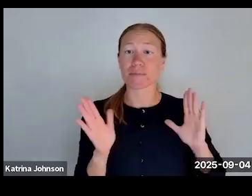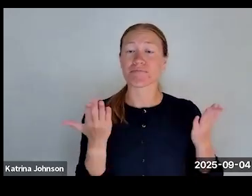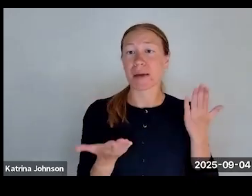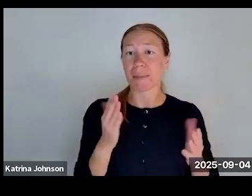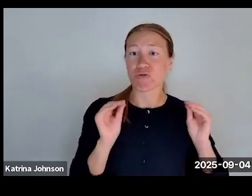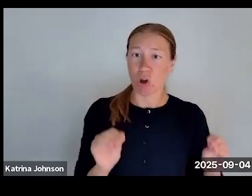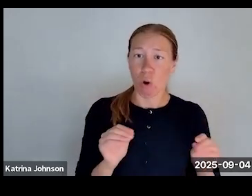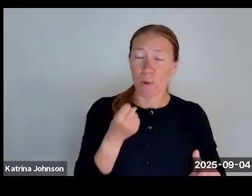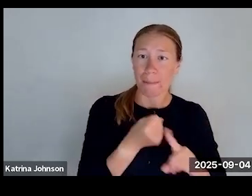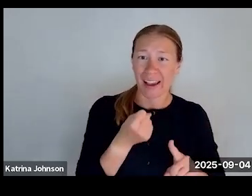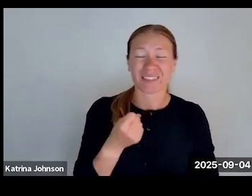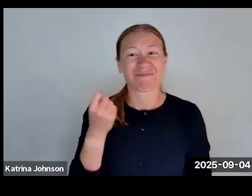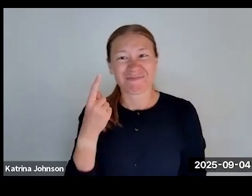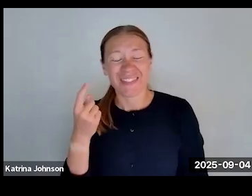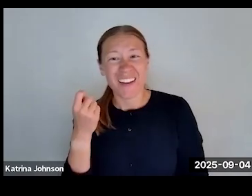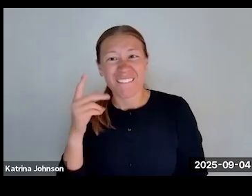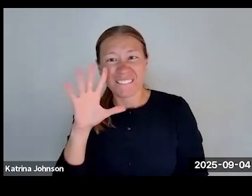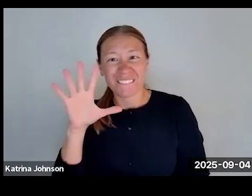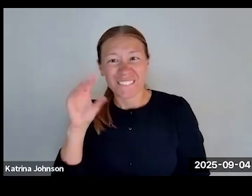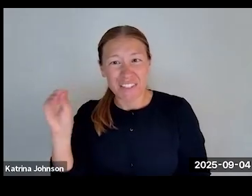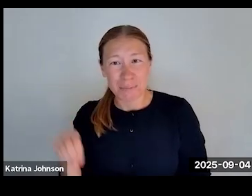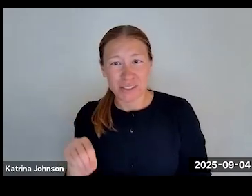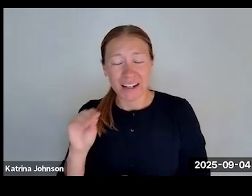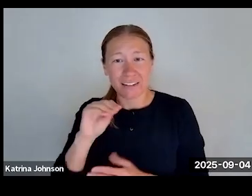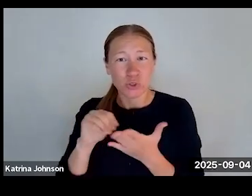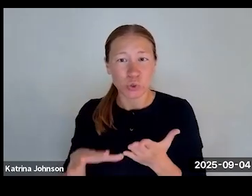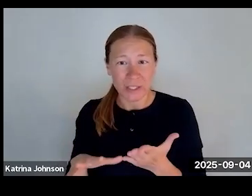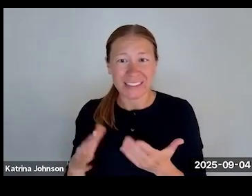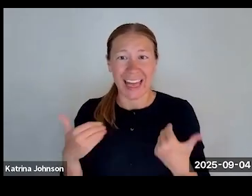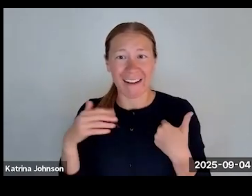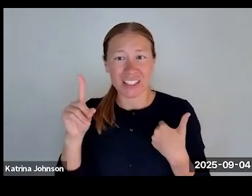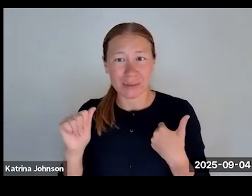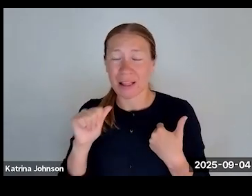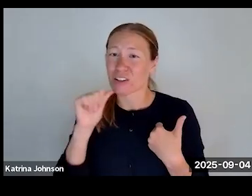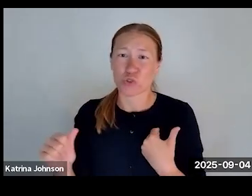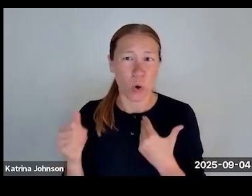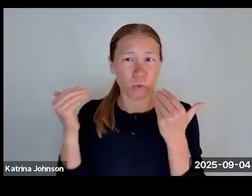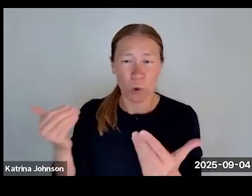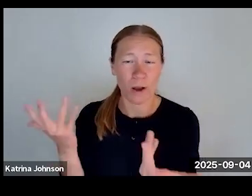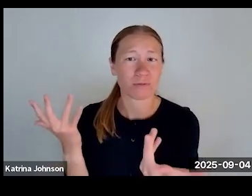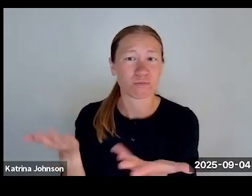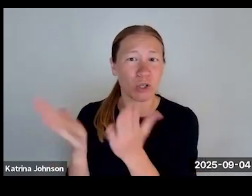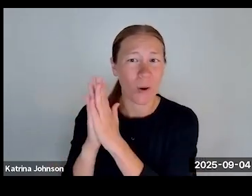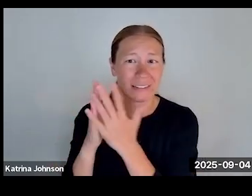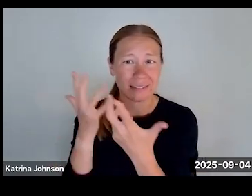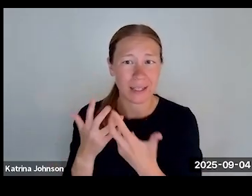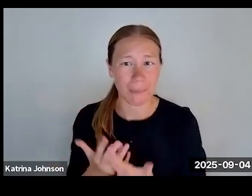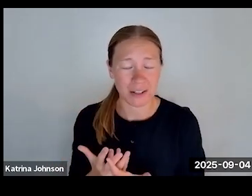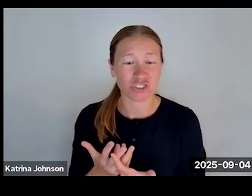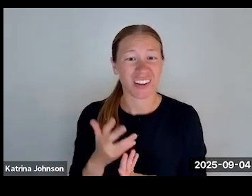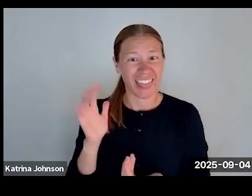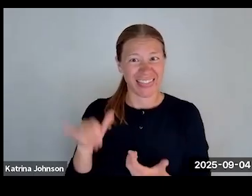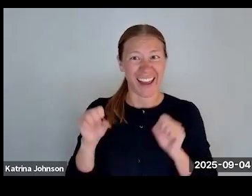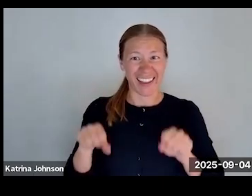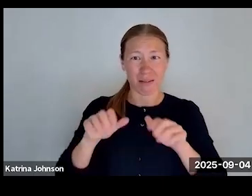than half of students with disabilities don't request accommodations, which in fact may have a large